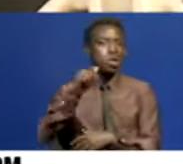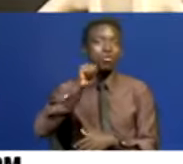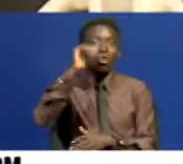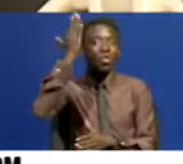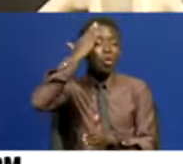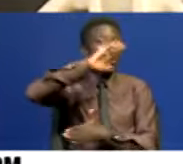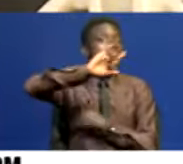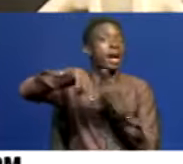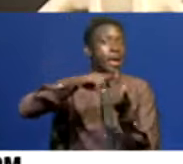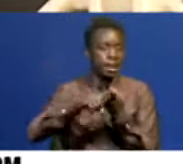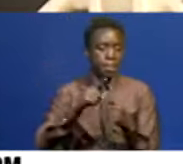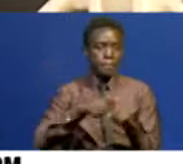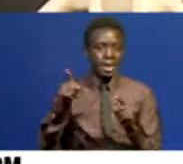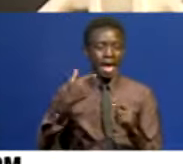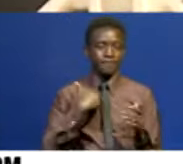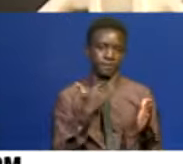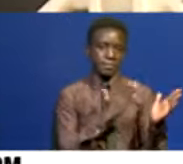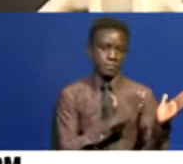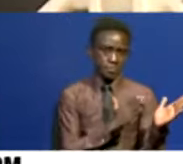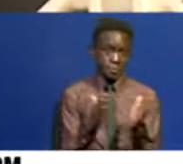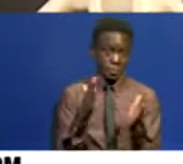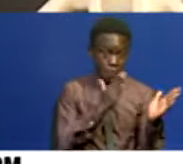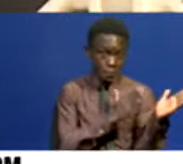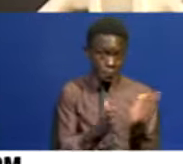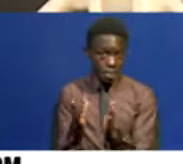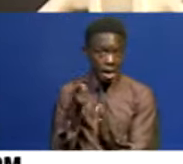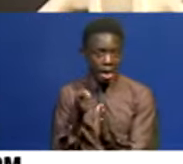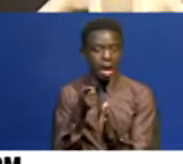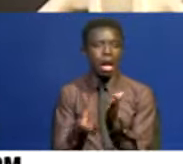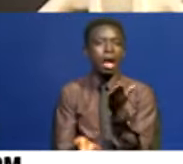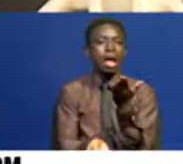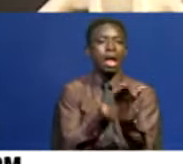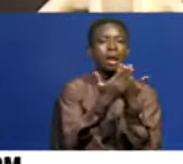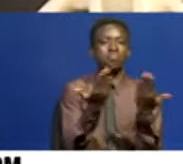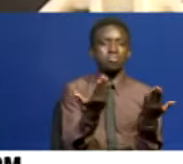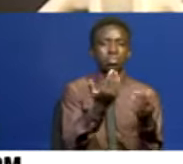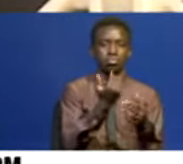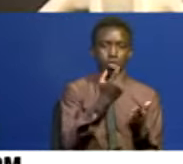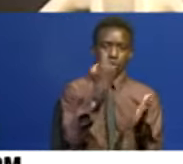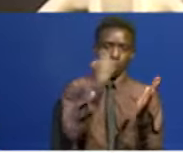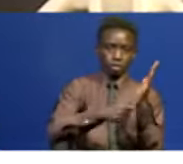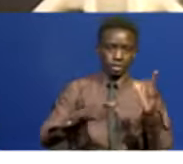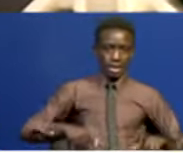that plan is towards making the cost of living better and manageable. I also want to bring